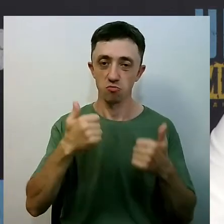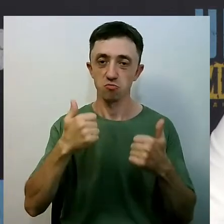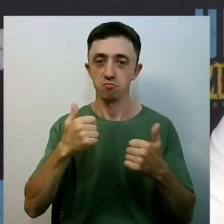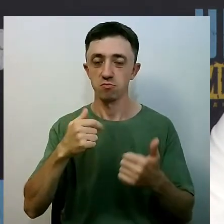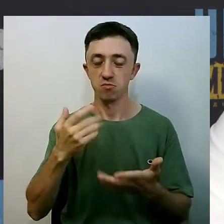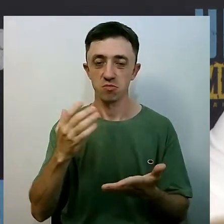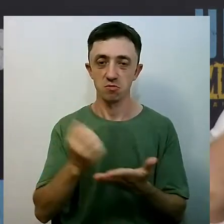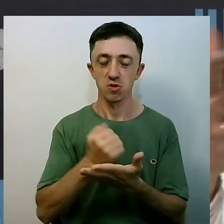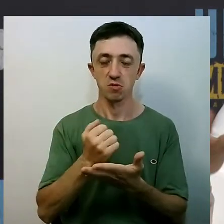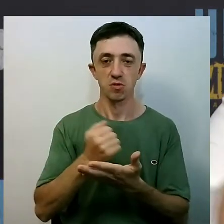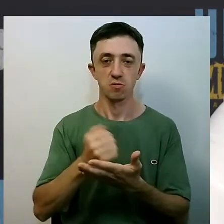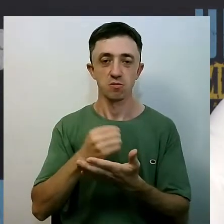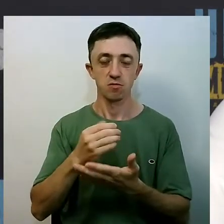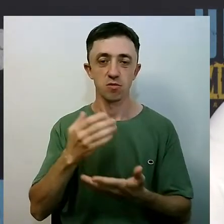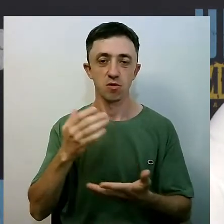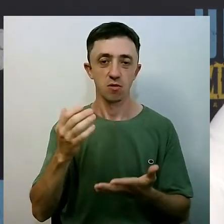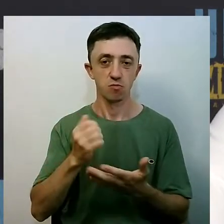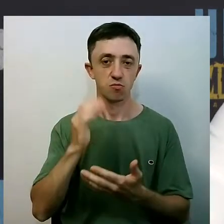get